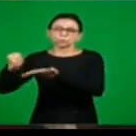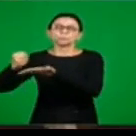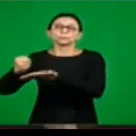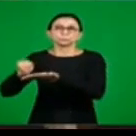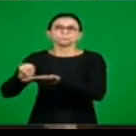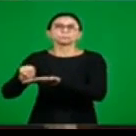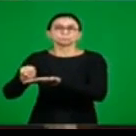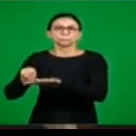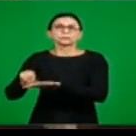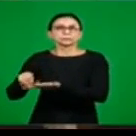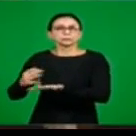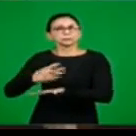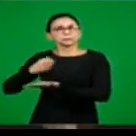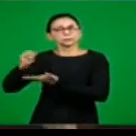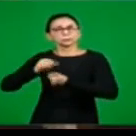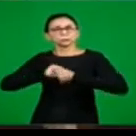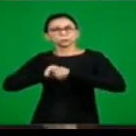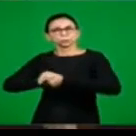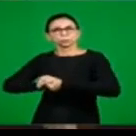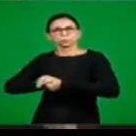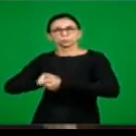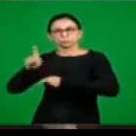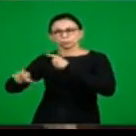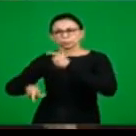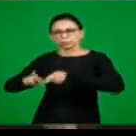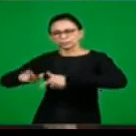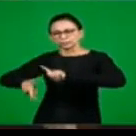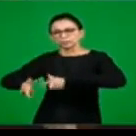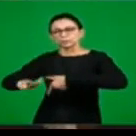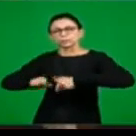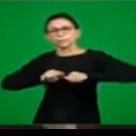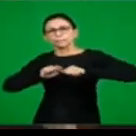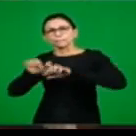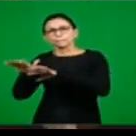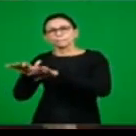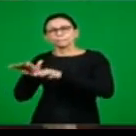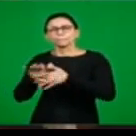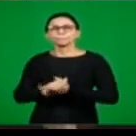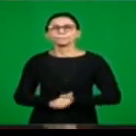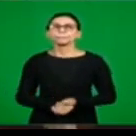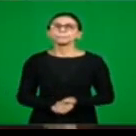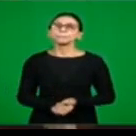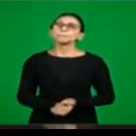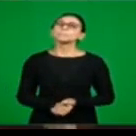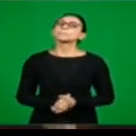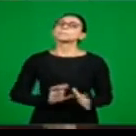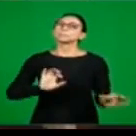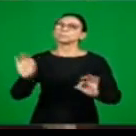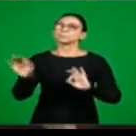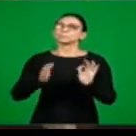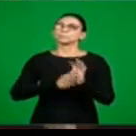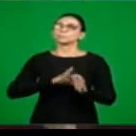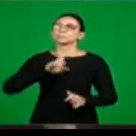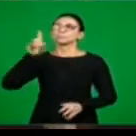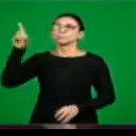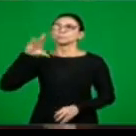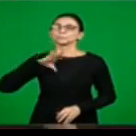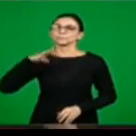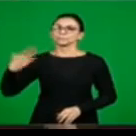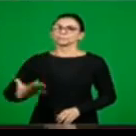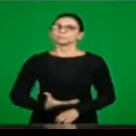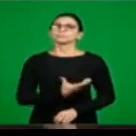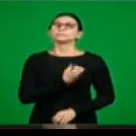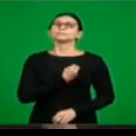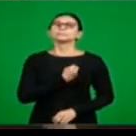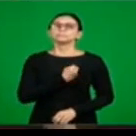away. They will go up to Israel, because there is a project of God to